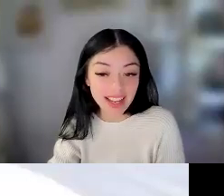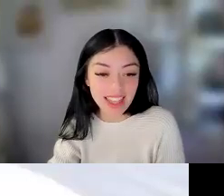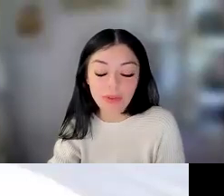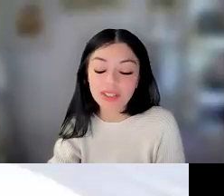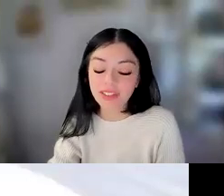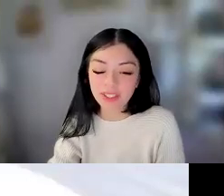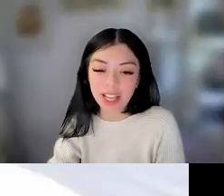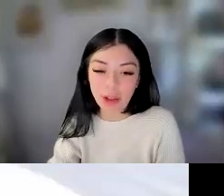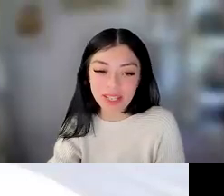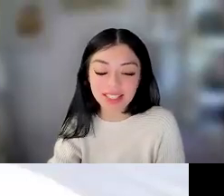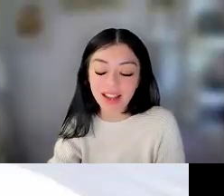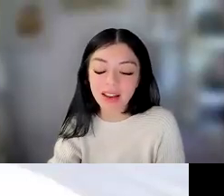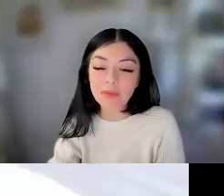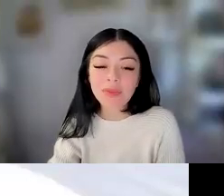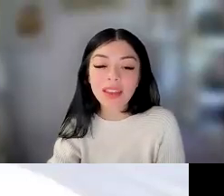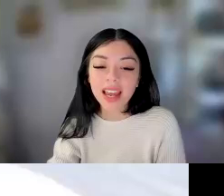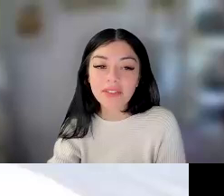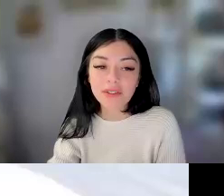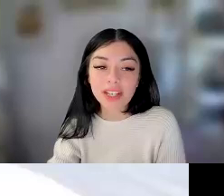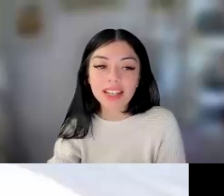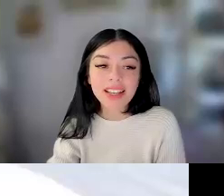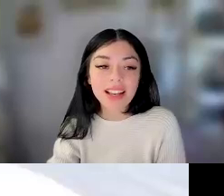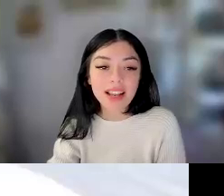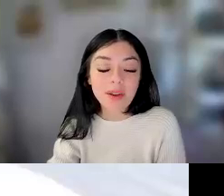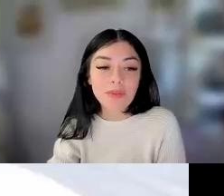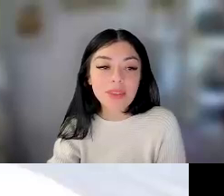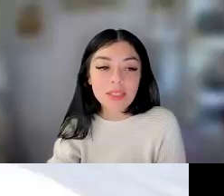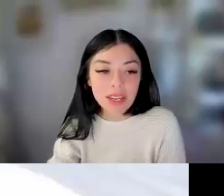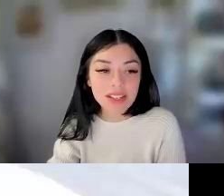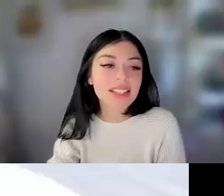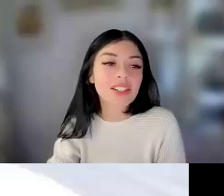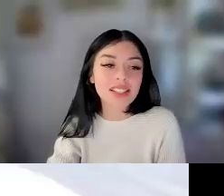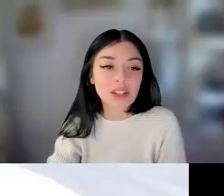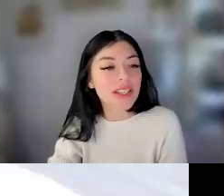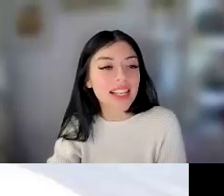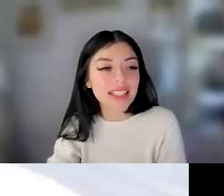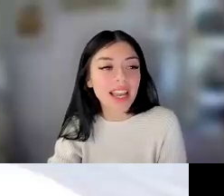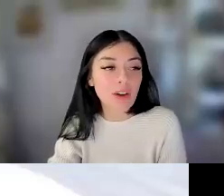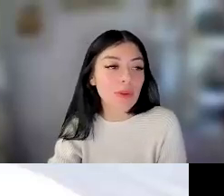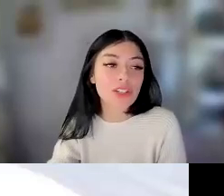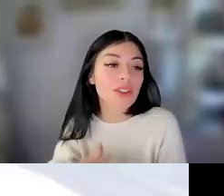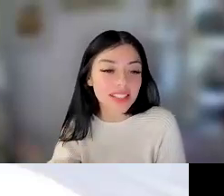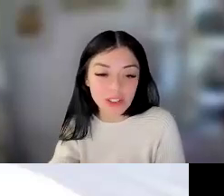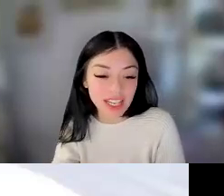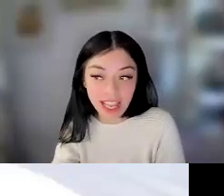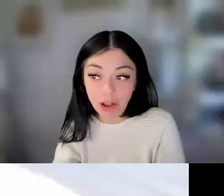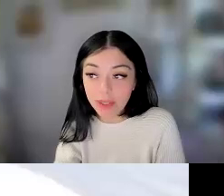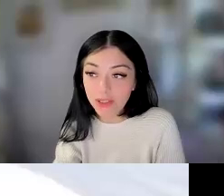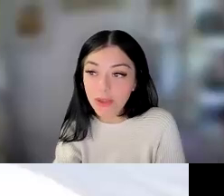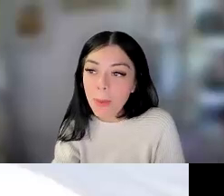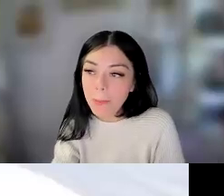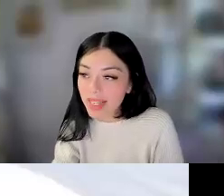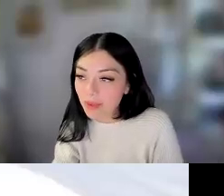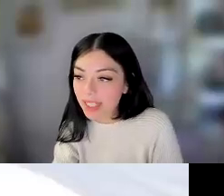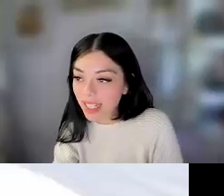some feedback. That will definitely help us have different speakers and just know exactly how much this training